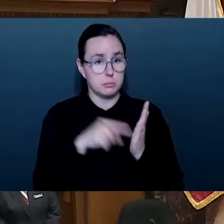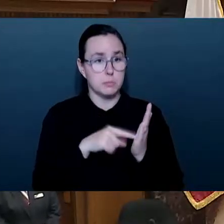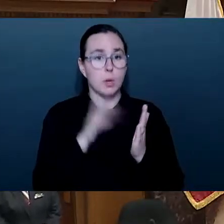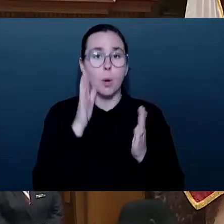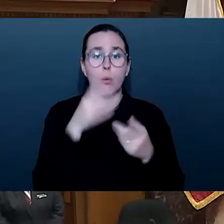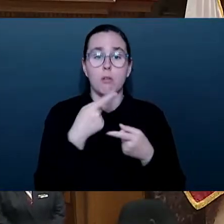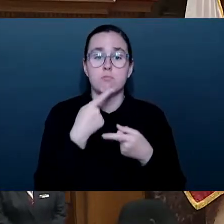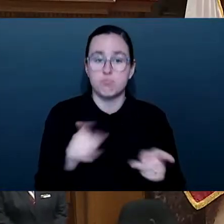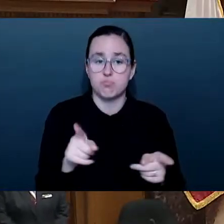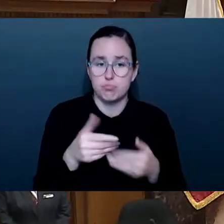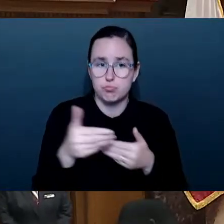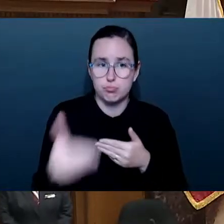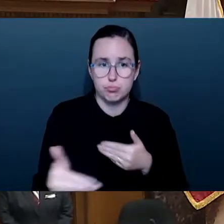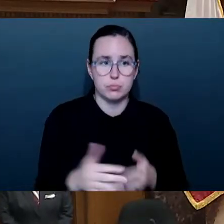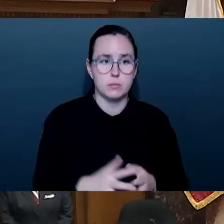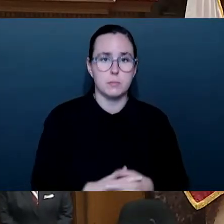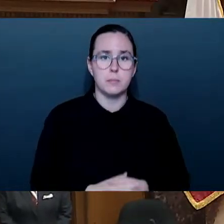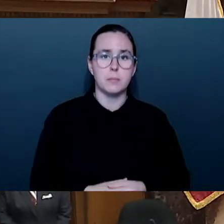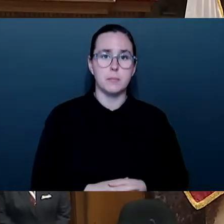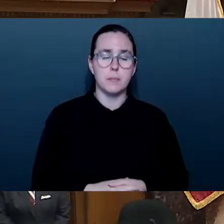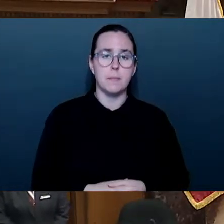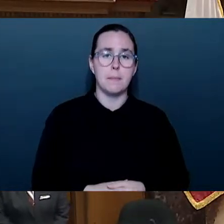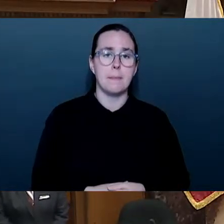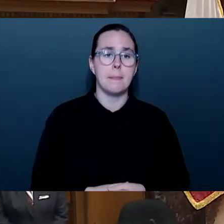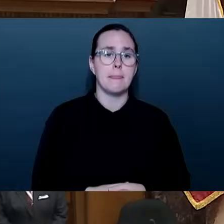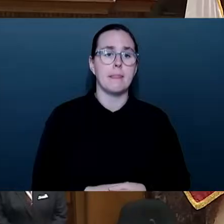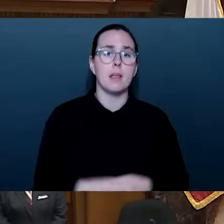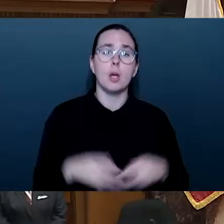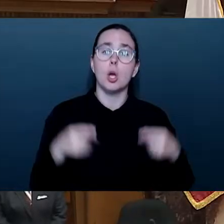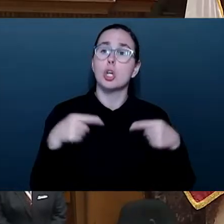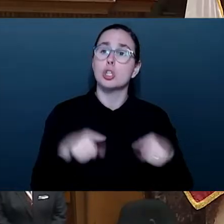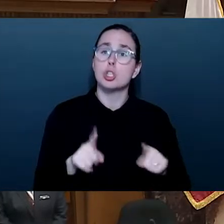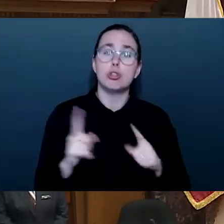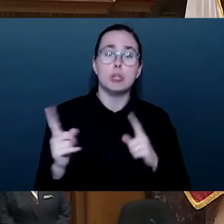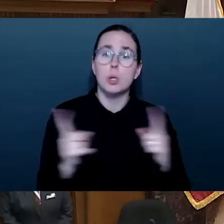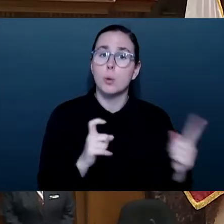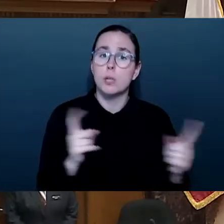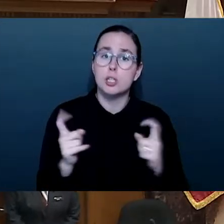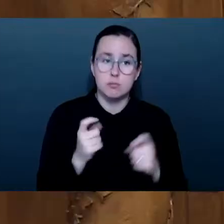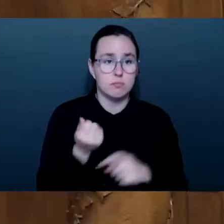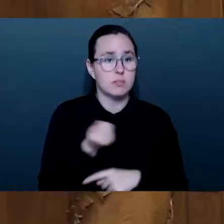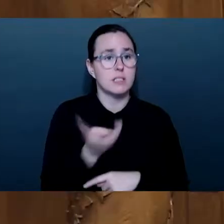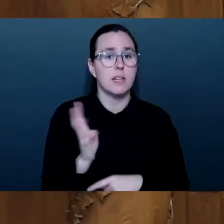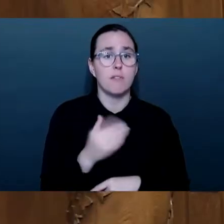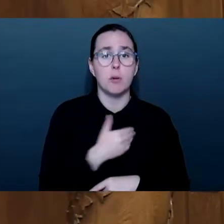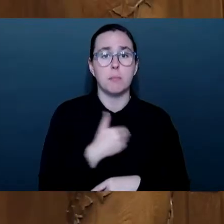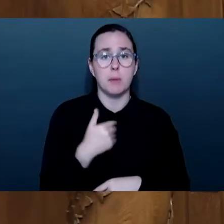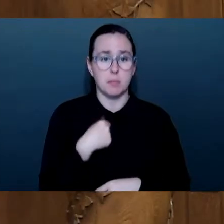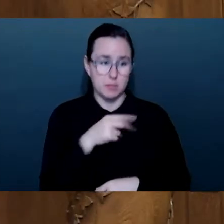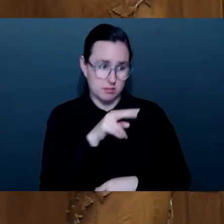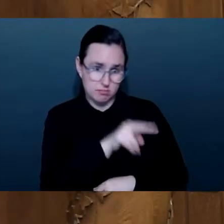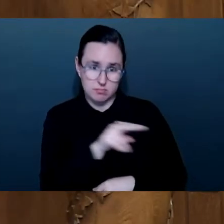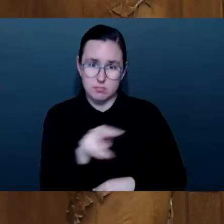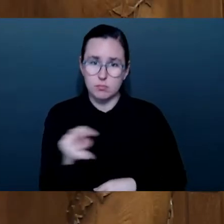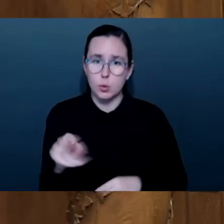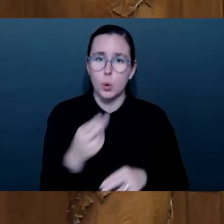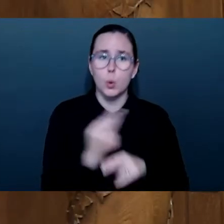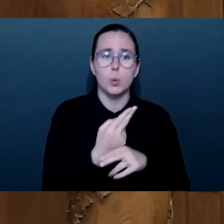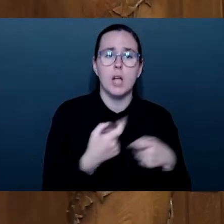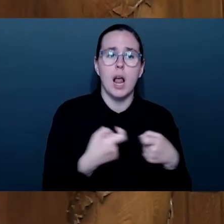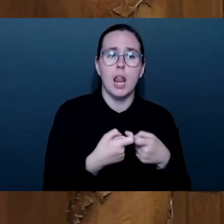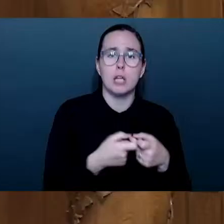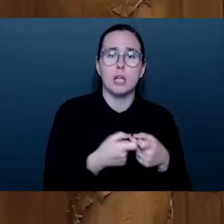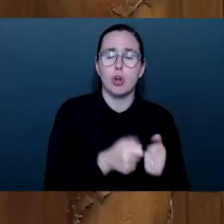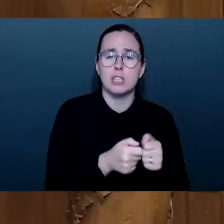I'm advised the number of members were using electronic devices, which is prohibited. So please be careful not to use any of